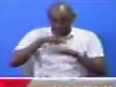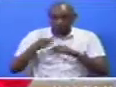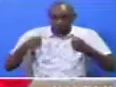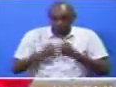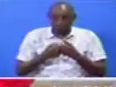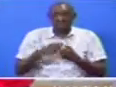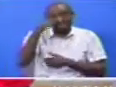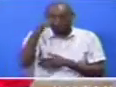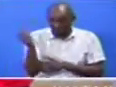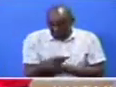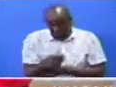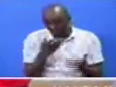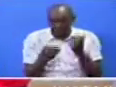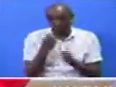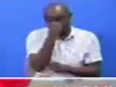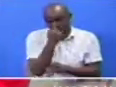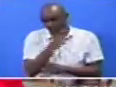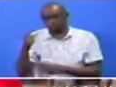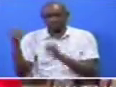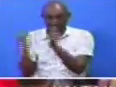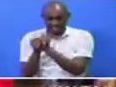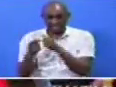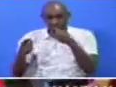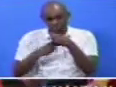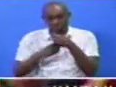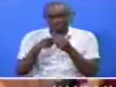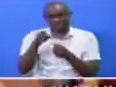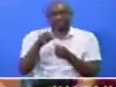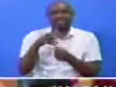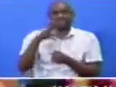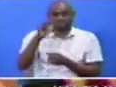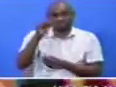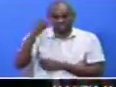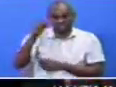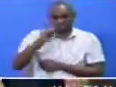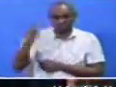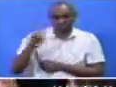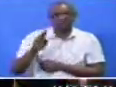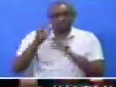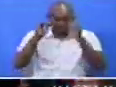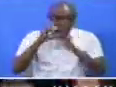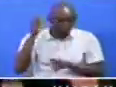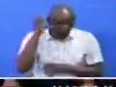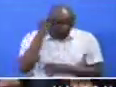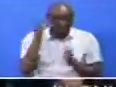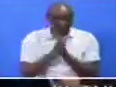for next month from 5th to 10th June at Shanzu Teachers College and Shimolatewa Secondary School at the coastal city of Mombasa.